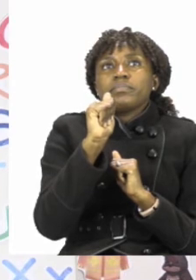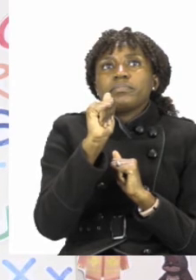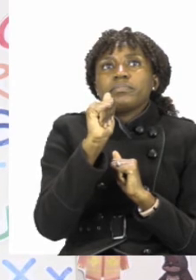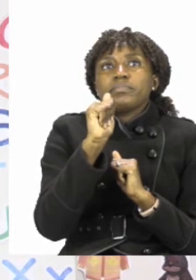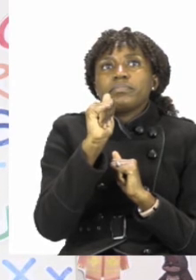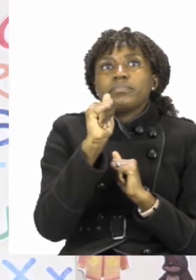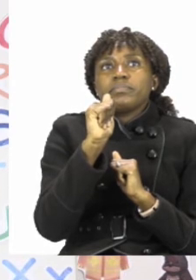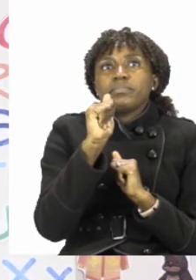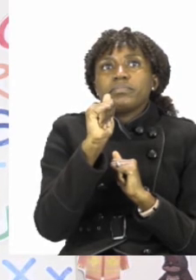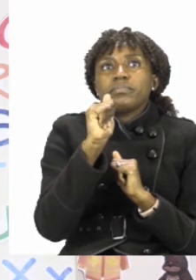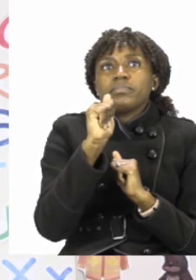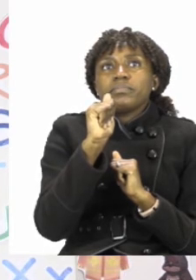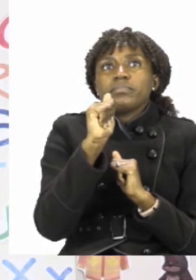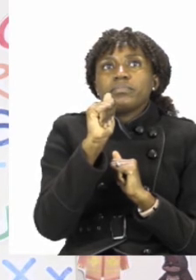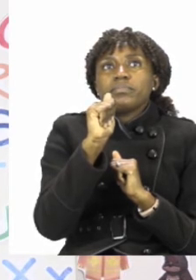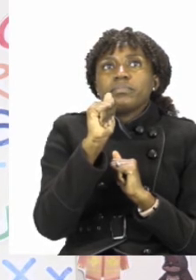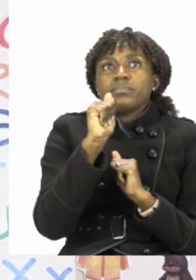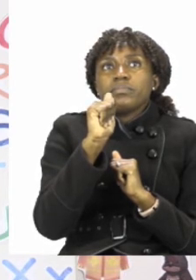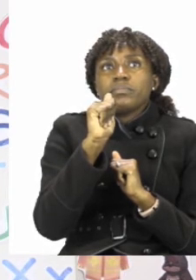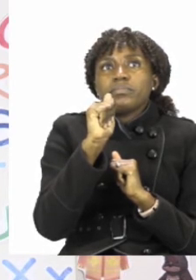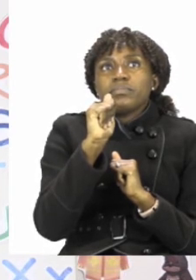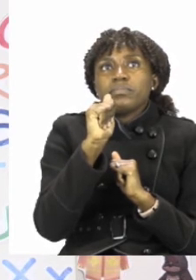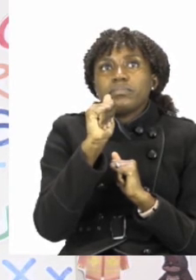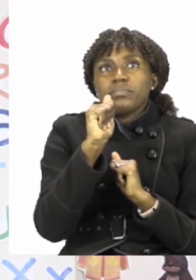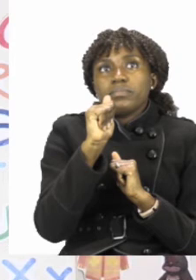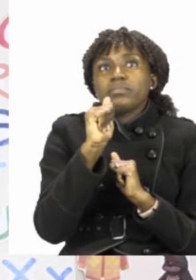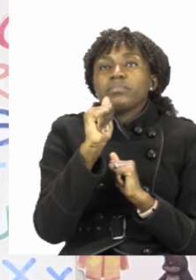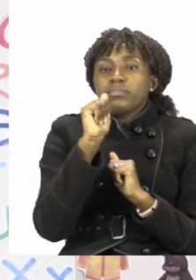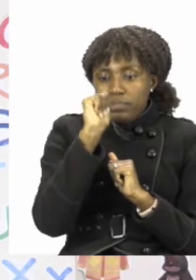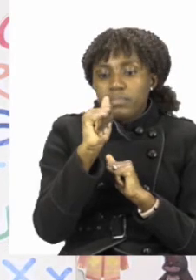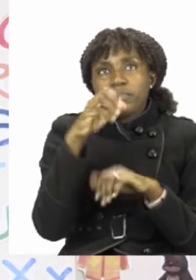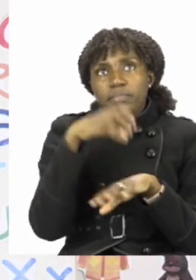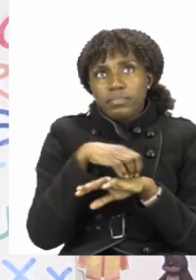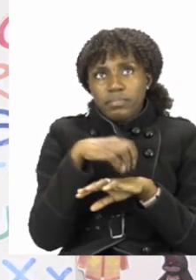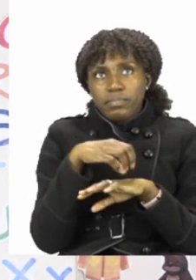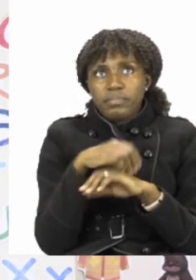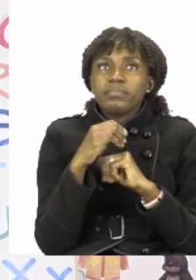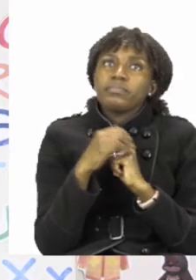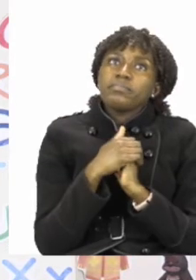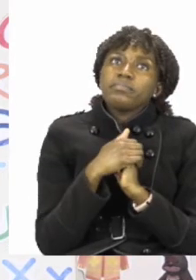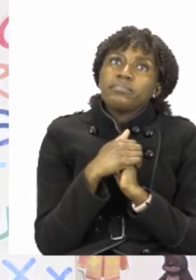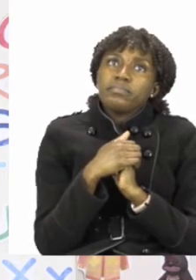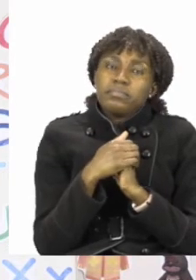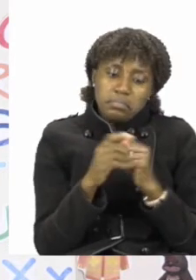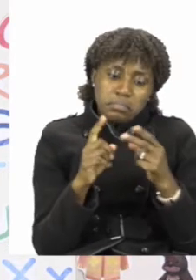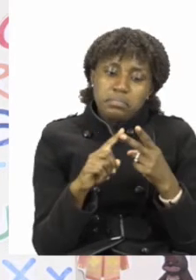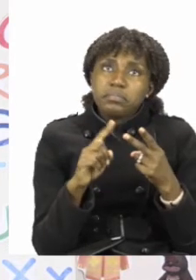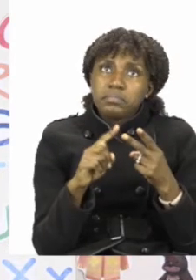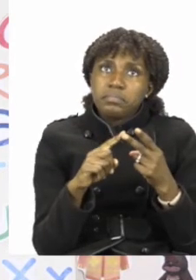for a. So we say a cake. Now let's do the second